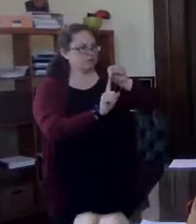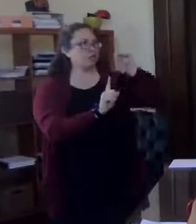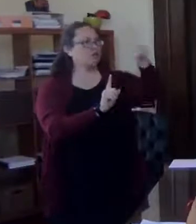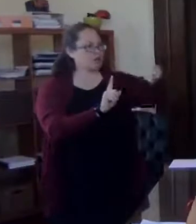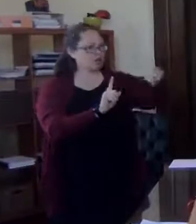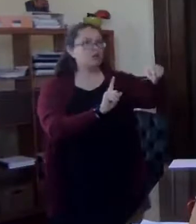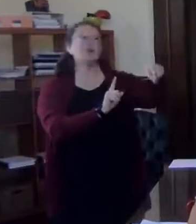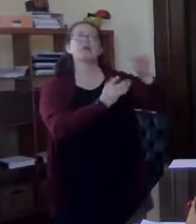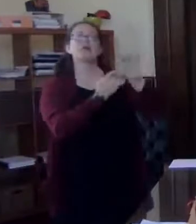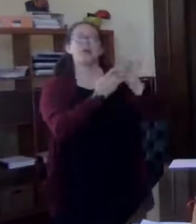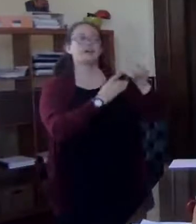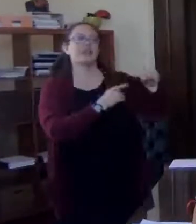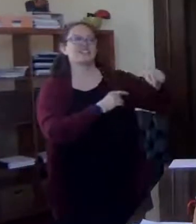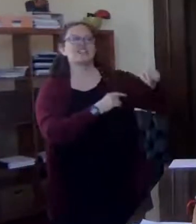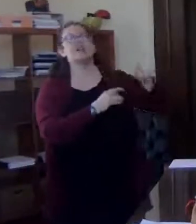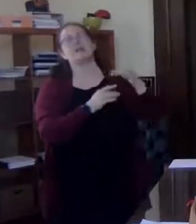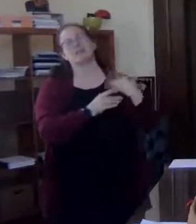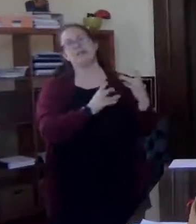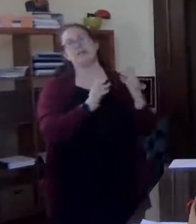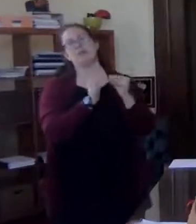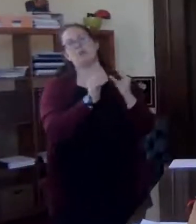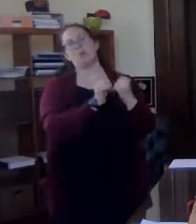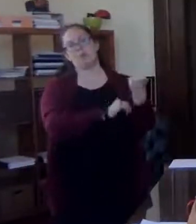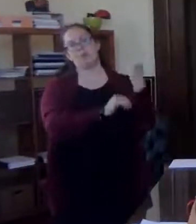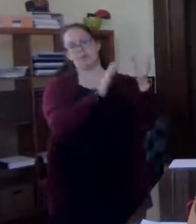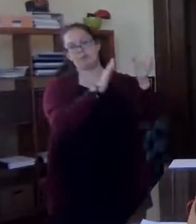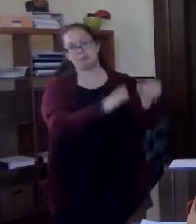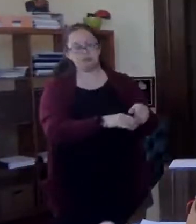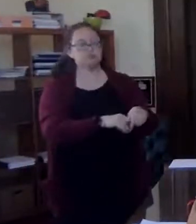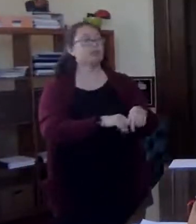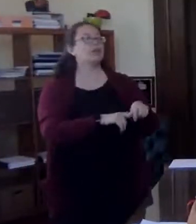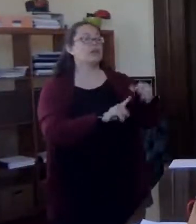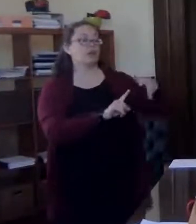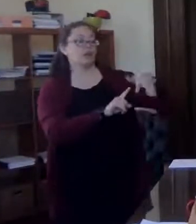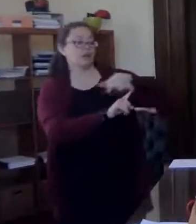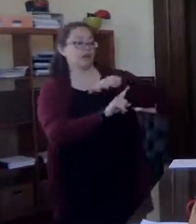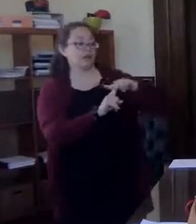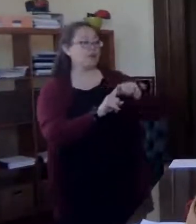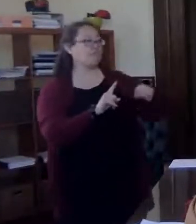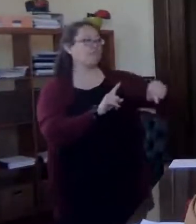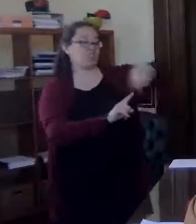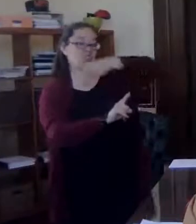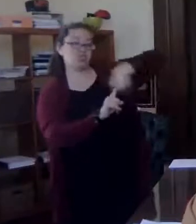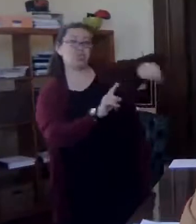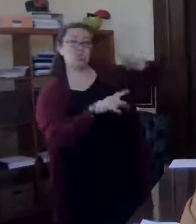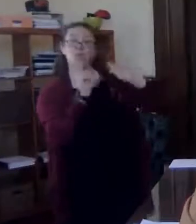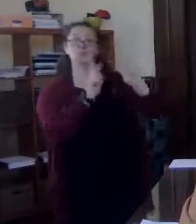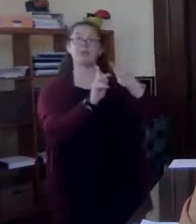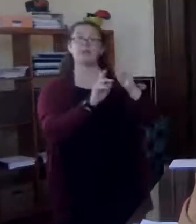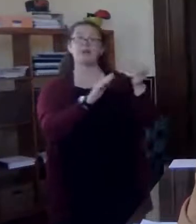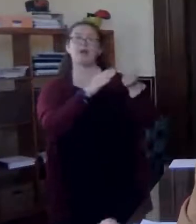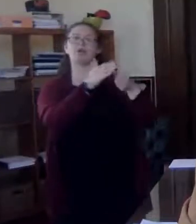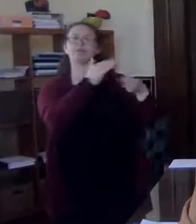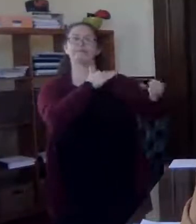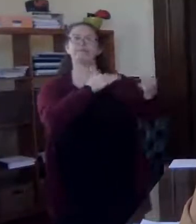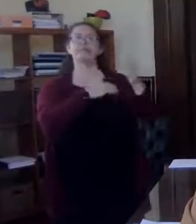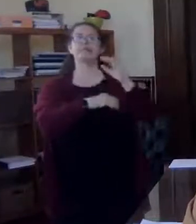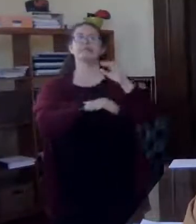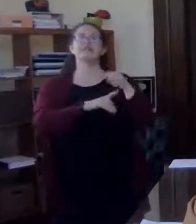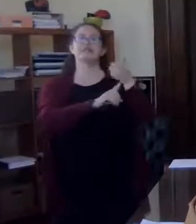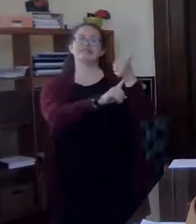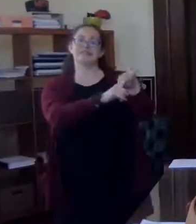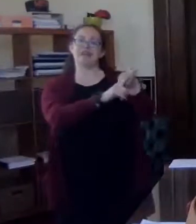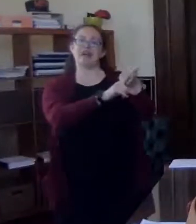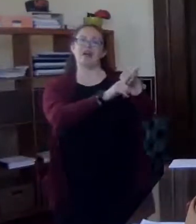person or persons, usually persons, and have them self-quarantine for 14 days to see whether